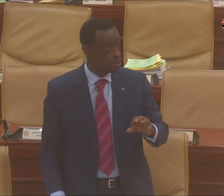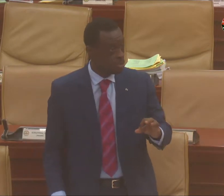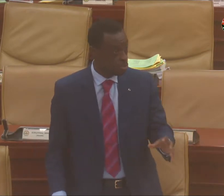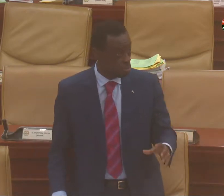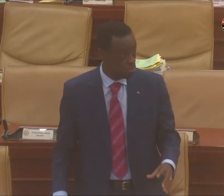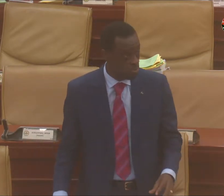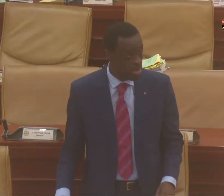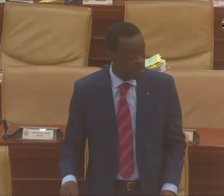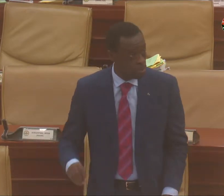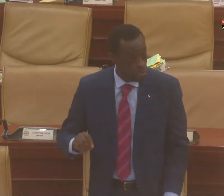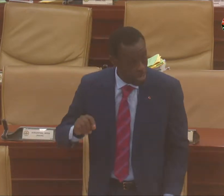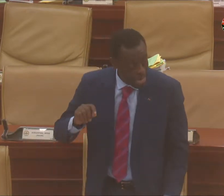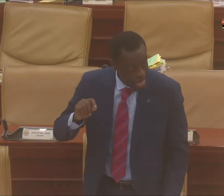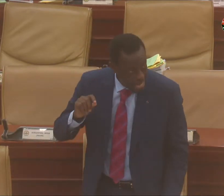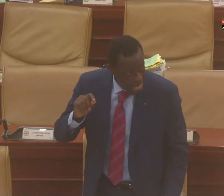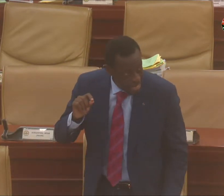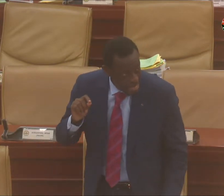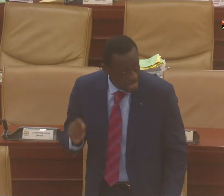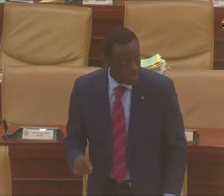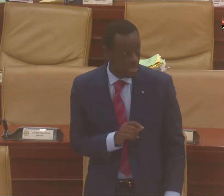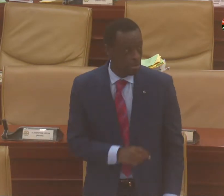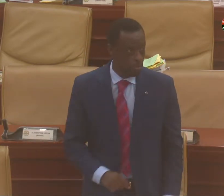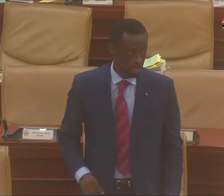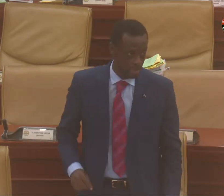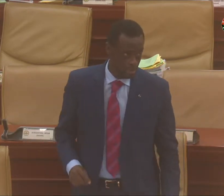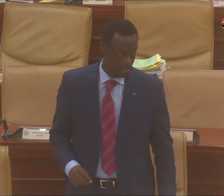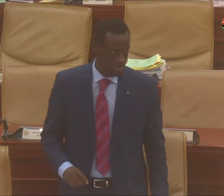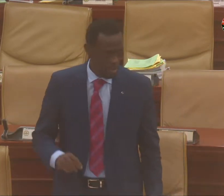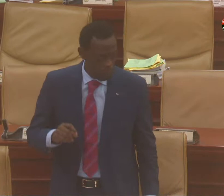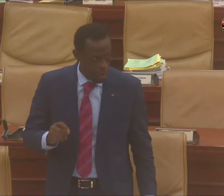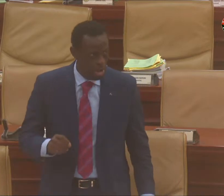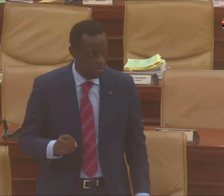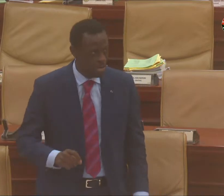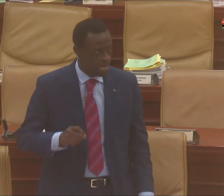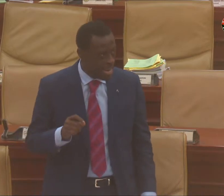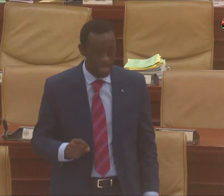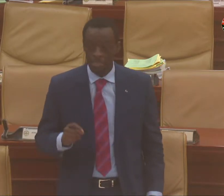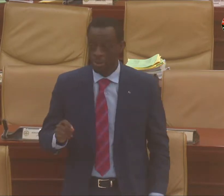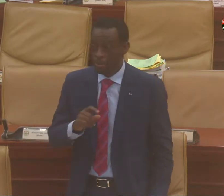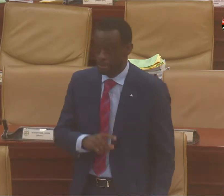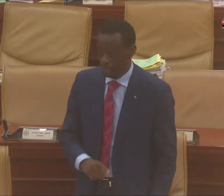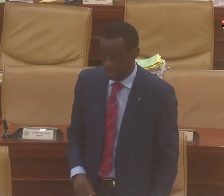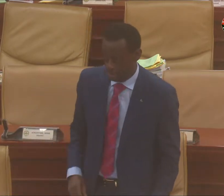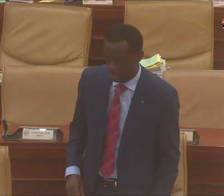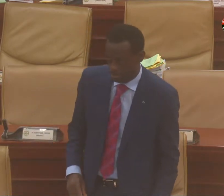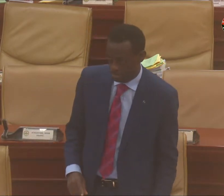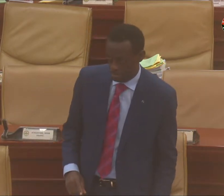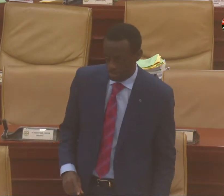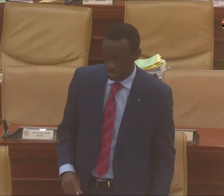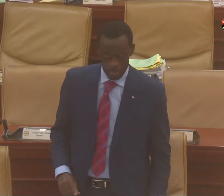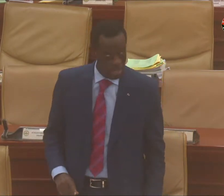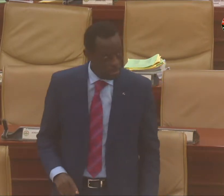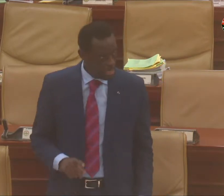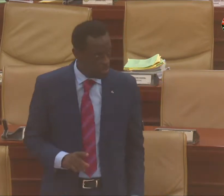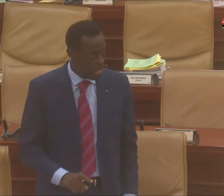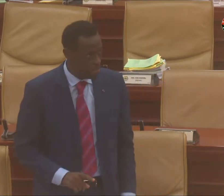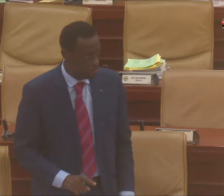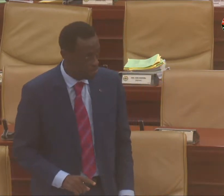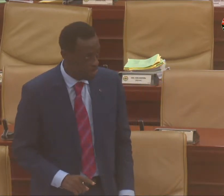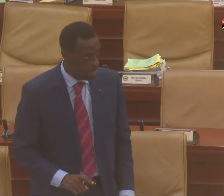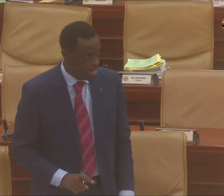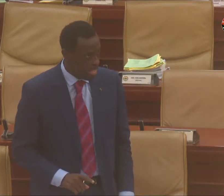education was introduced, we've been able to increase enrollment by 483%. Mr.